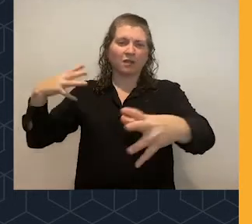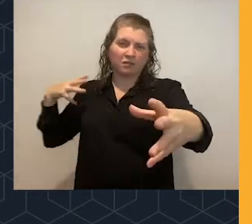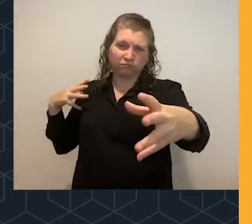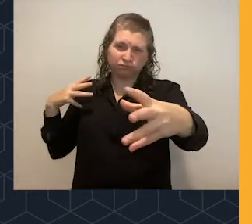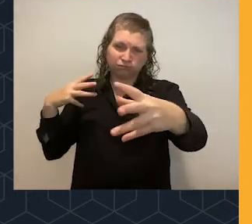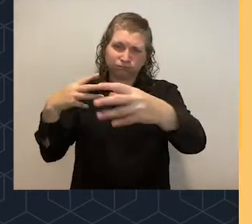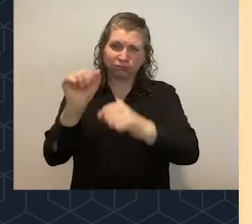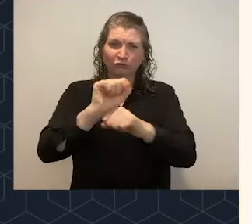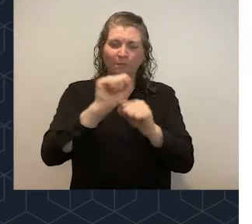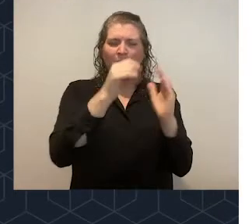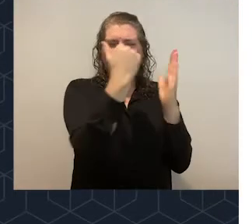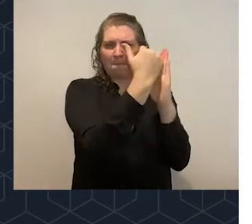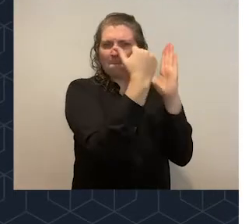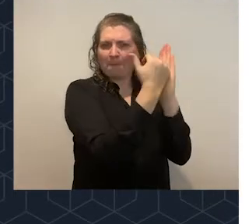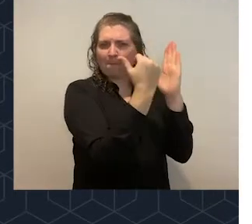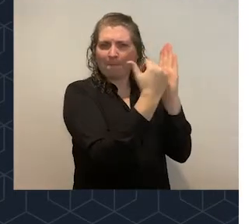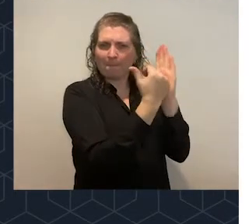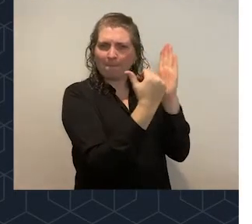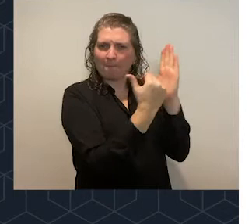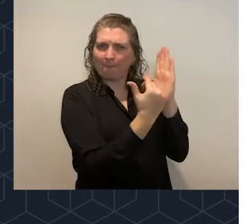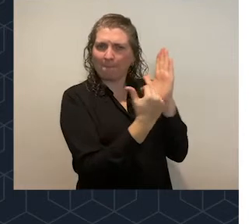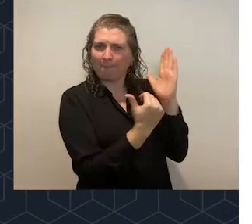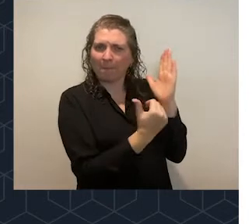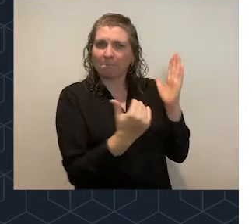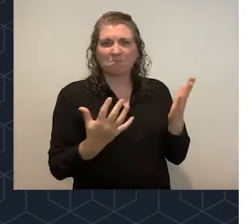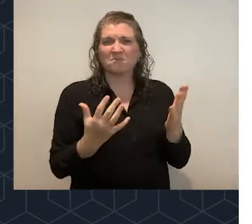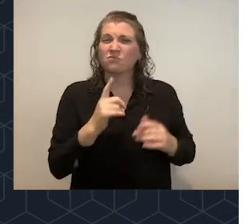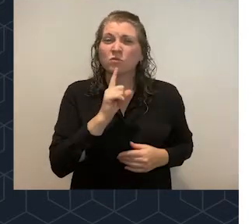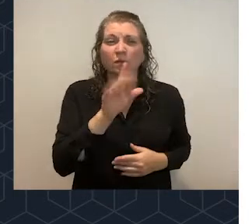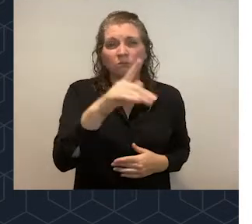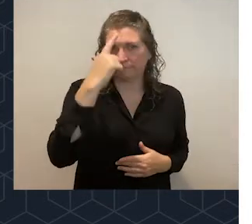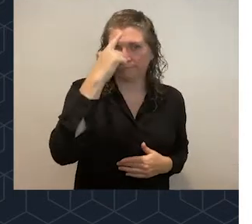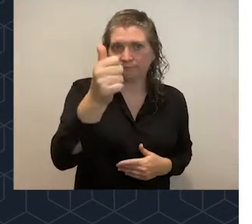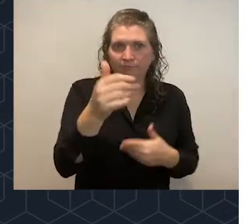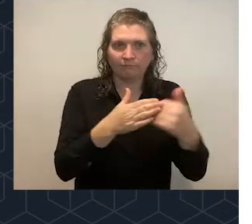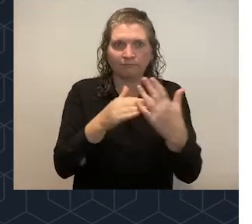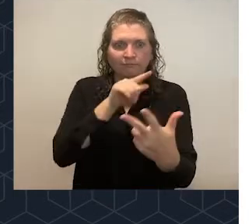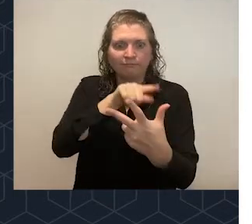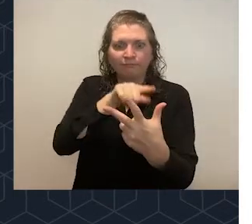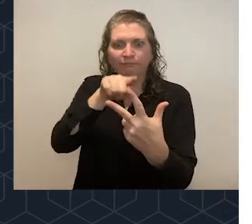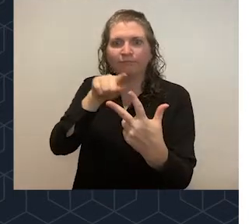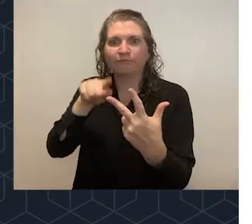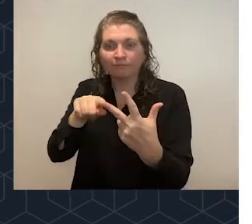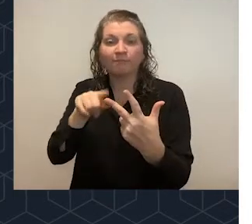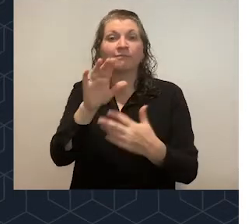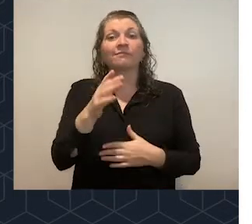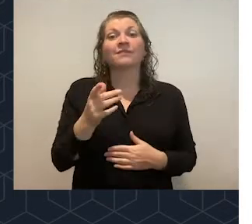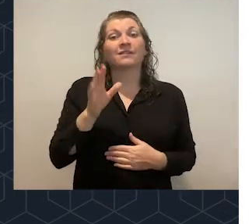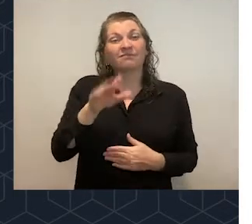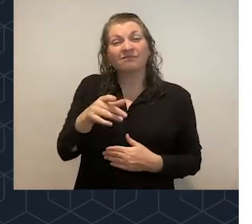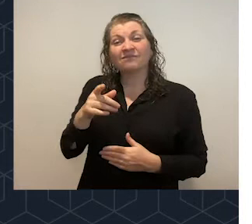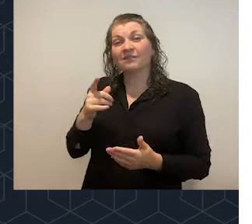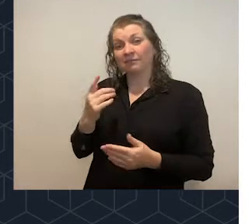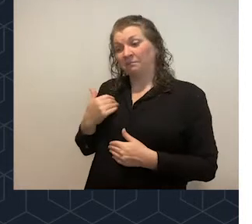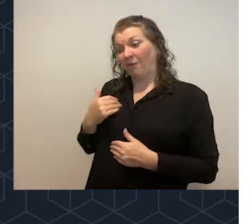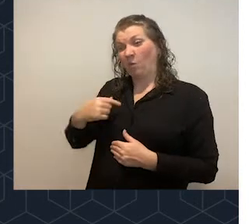So there's 3 different types of styles of resumes. There's the chronological order, there's the functional resume, and there's